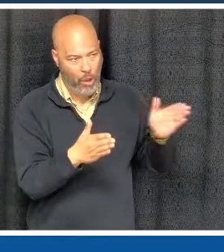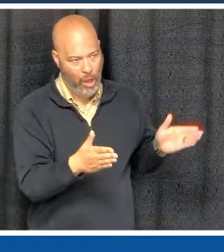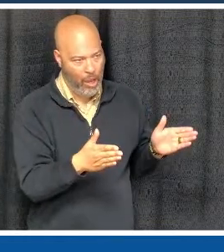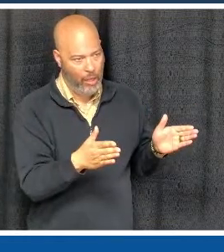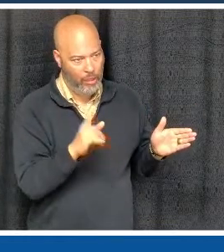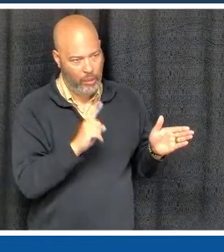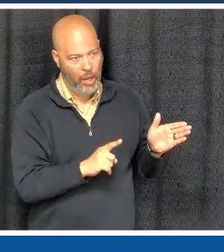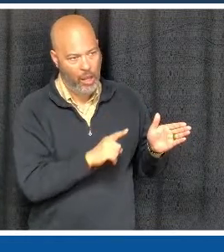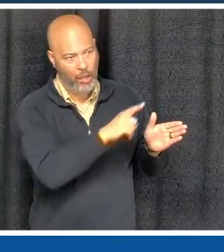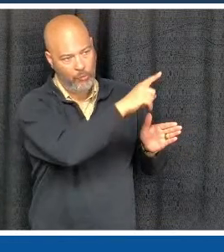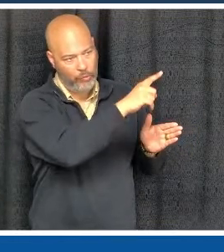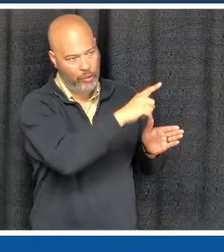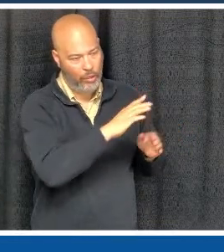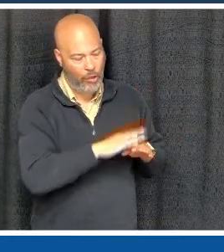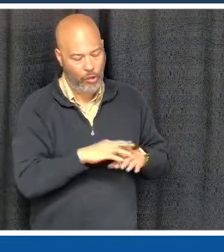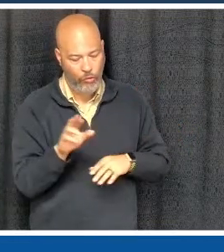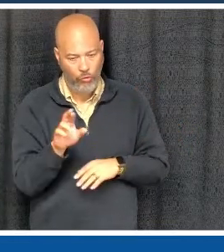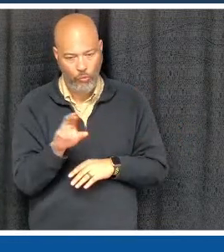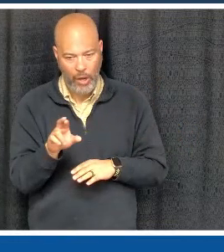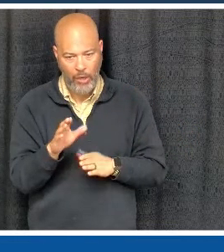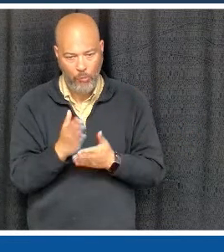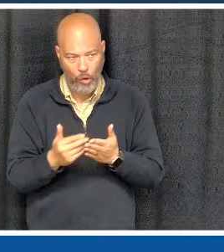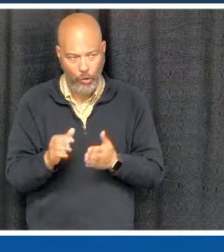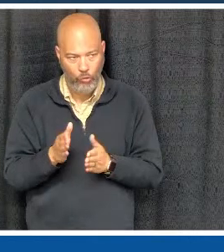the hill on the right side of the road.